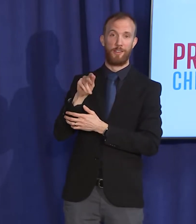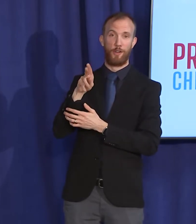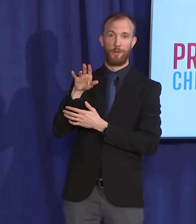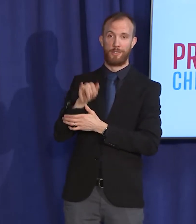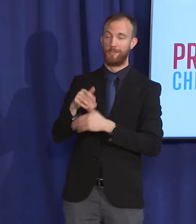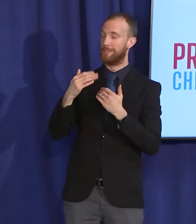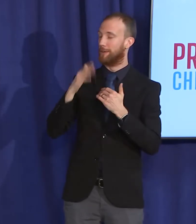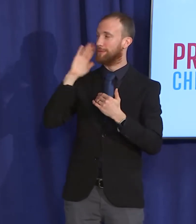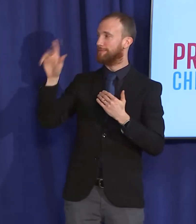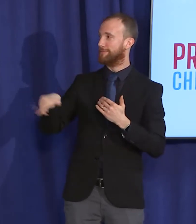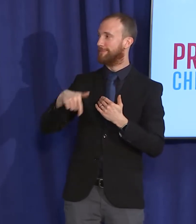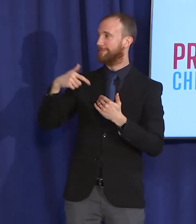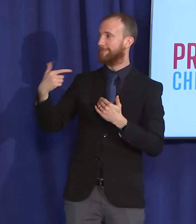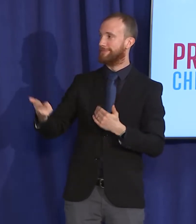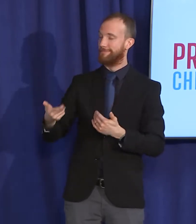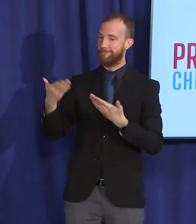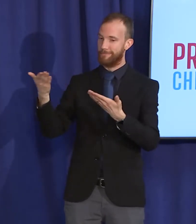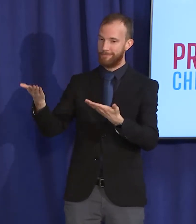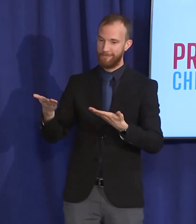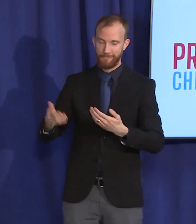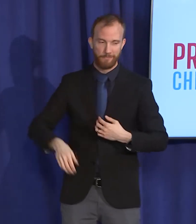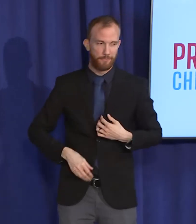Doctor.